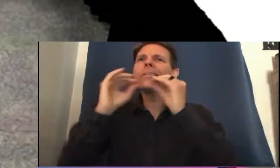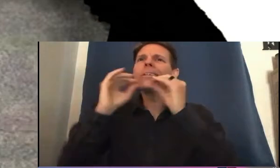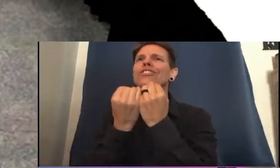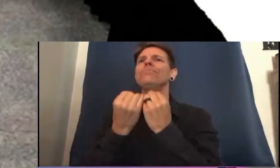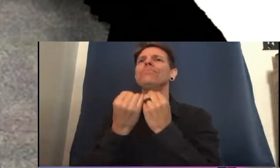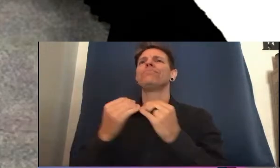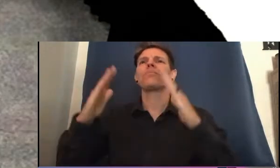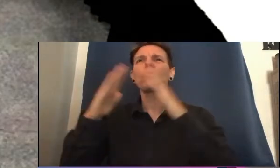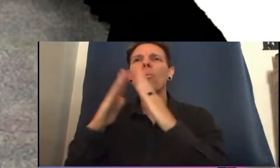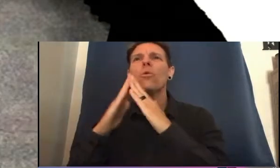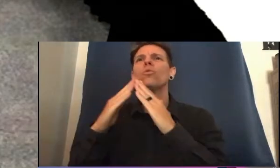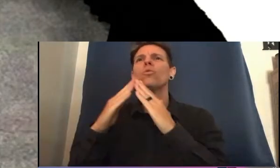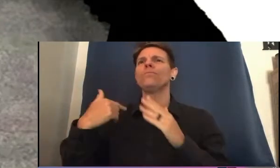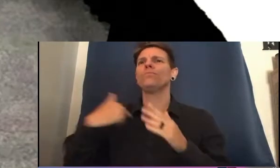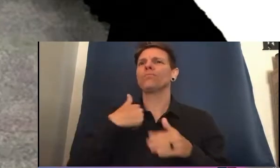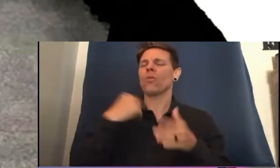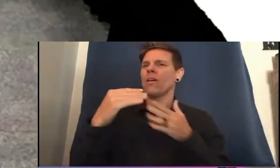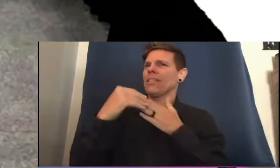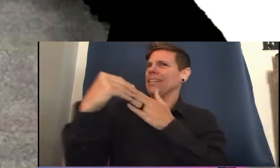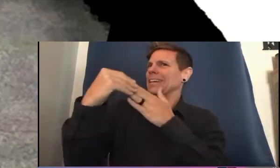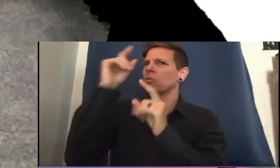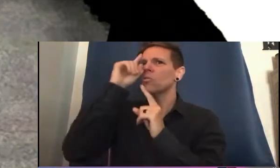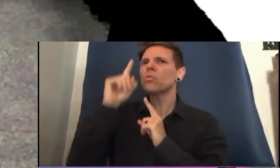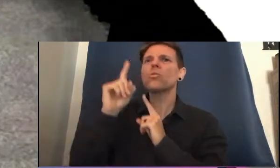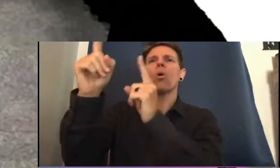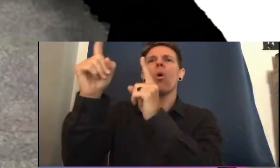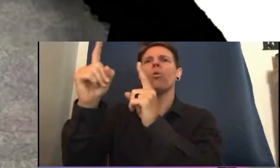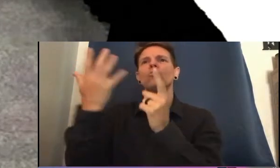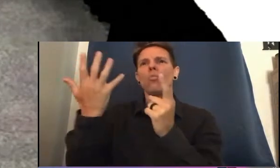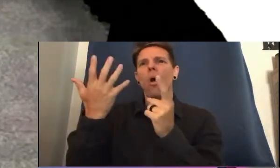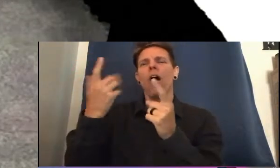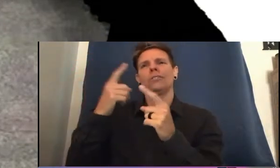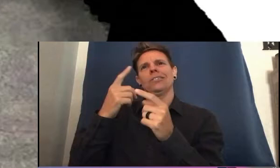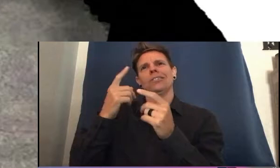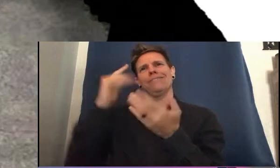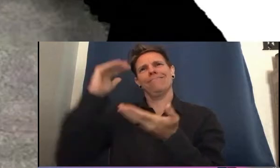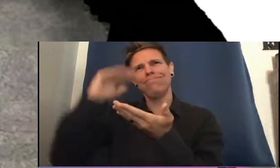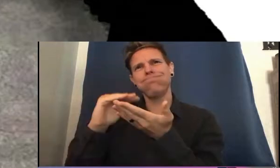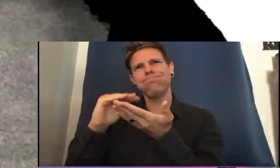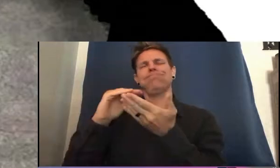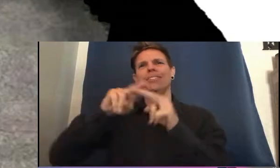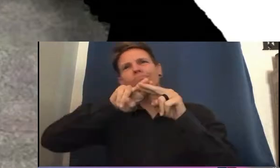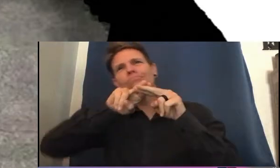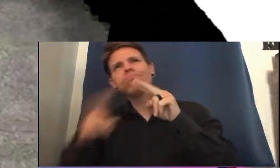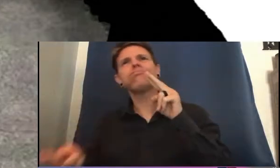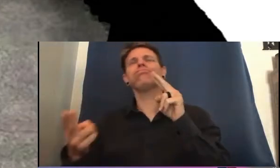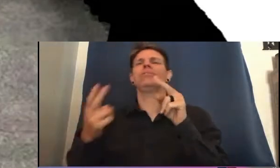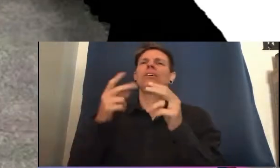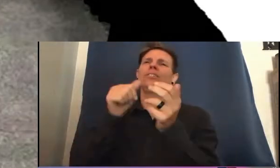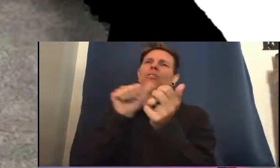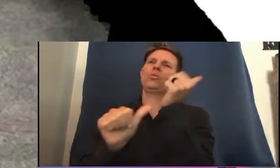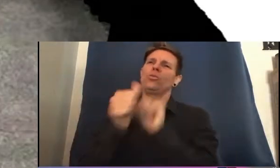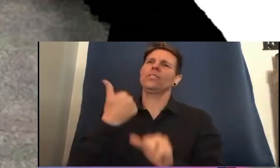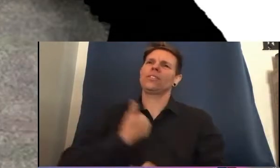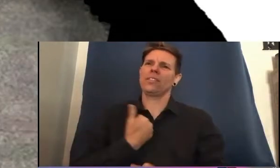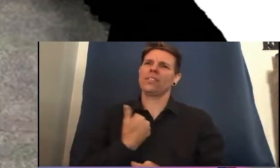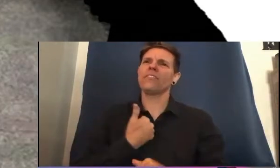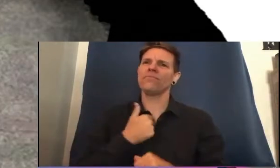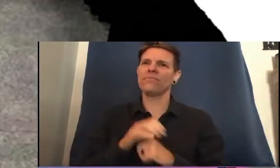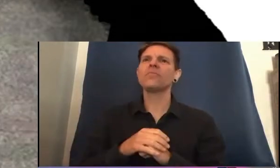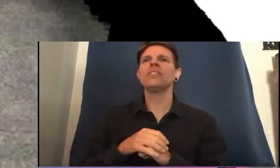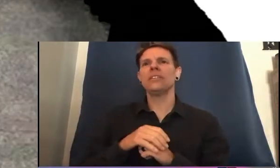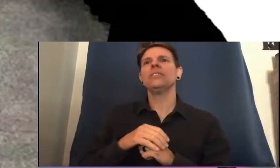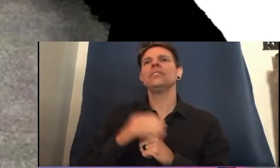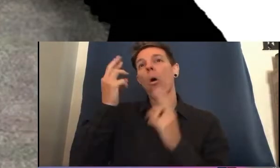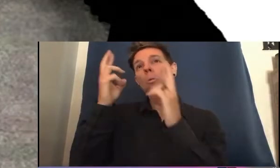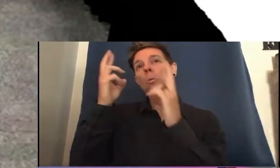reduce suicide deaths in El Paso County by 20% by the year 2024 among all age groups. And